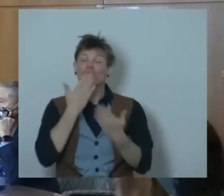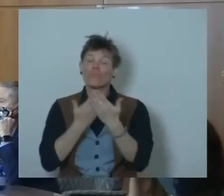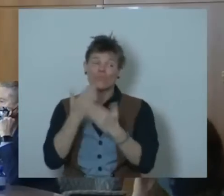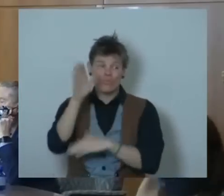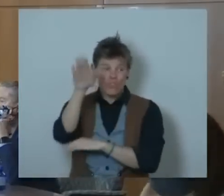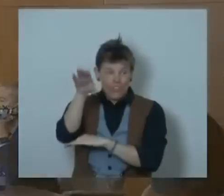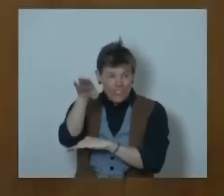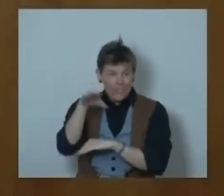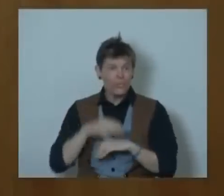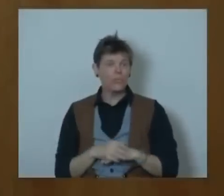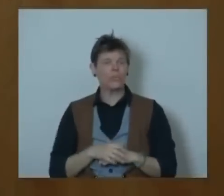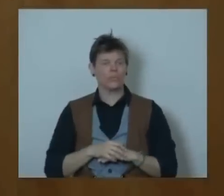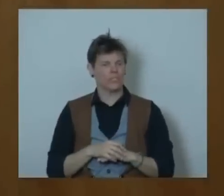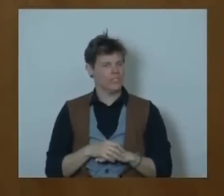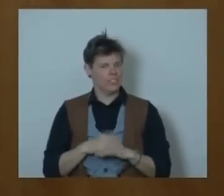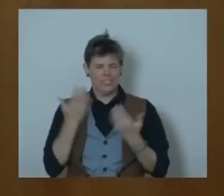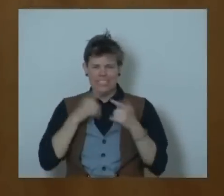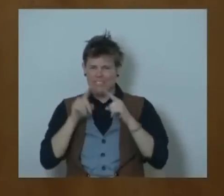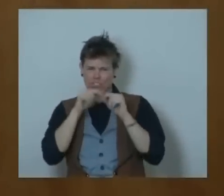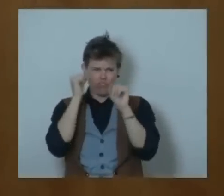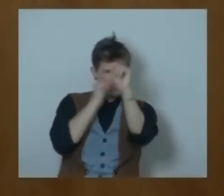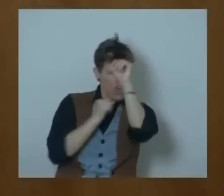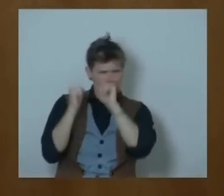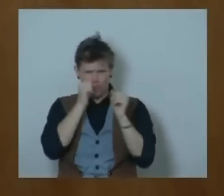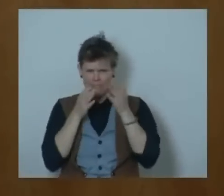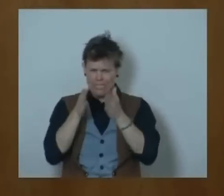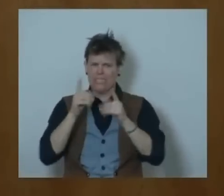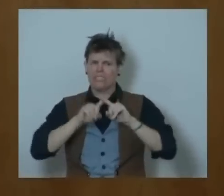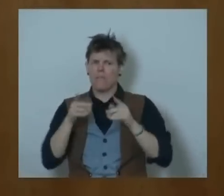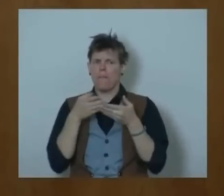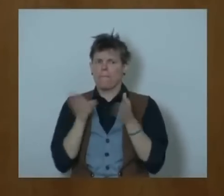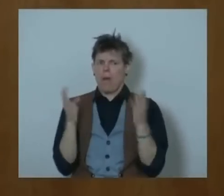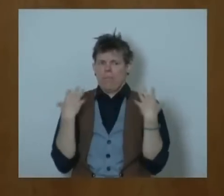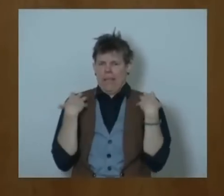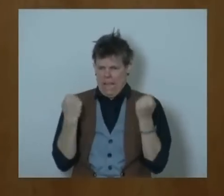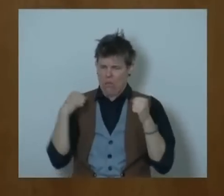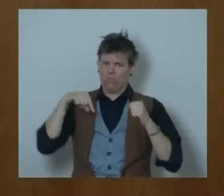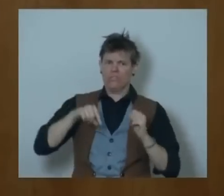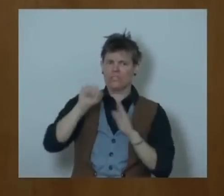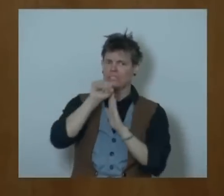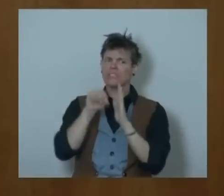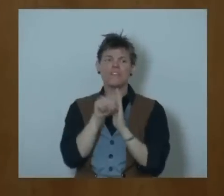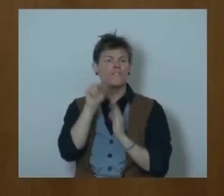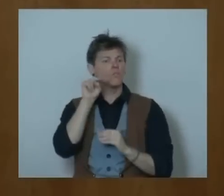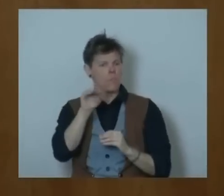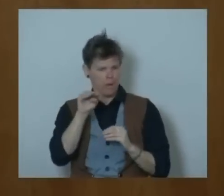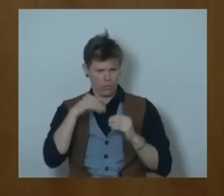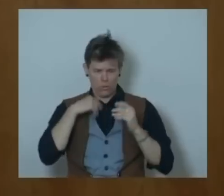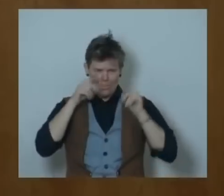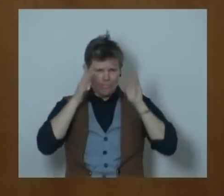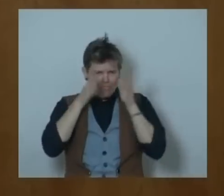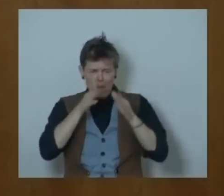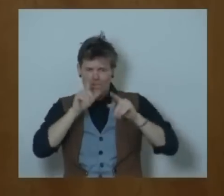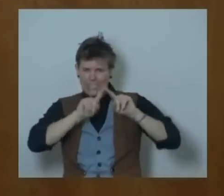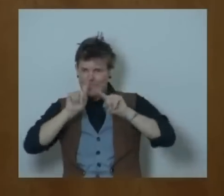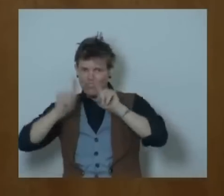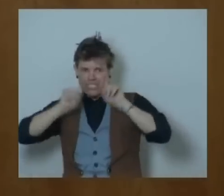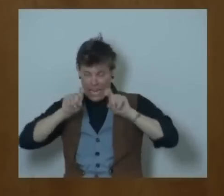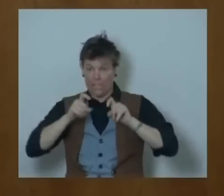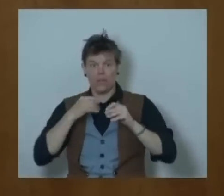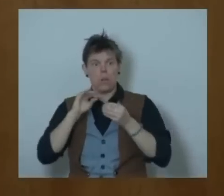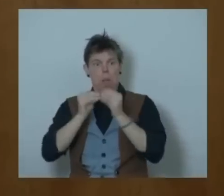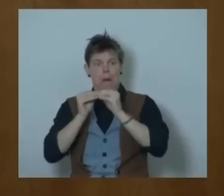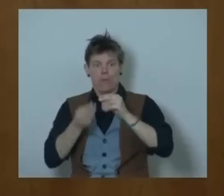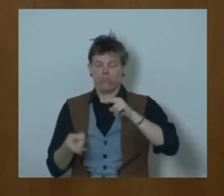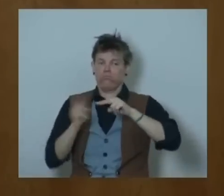that the Department of Health and the state of New Mexico used to expand testing, it really had 3 components. First, we